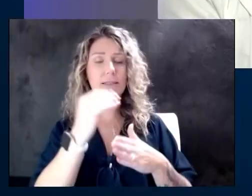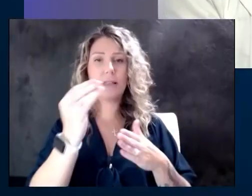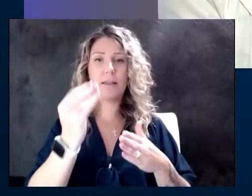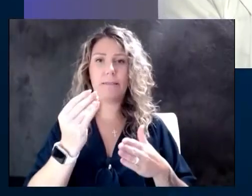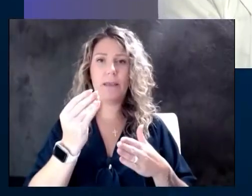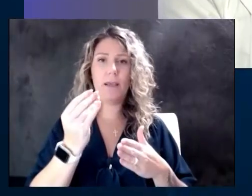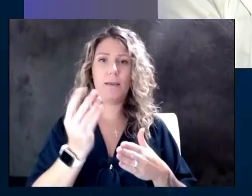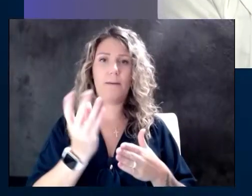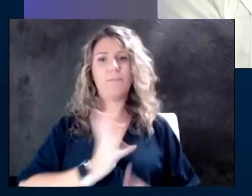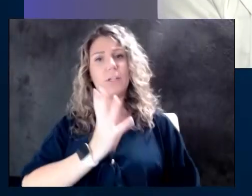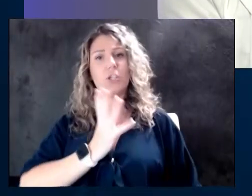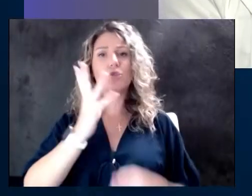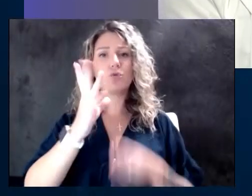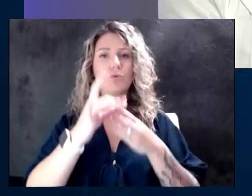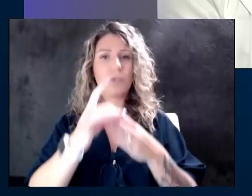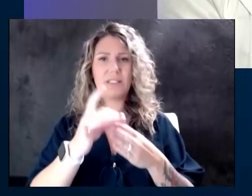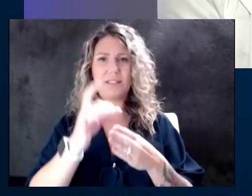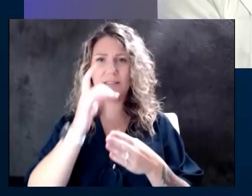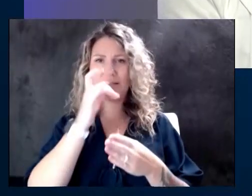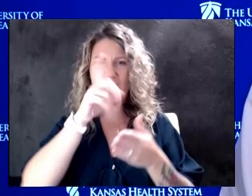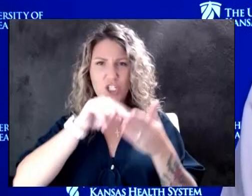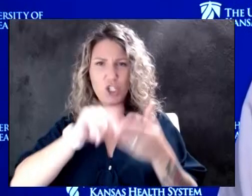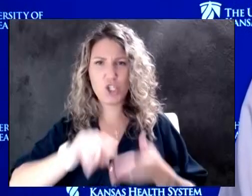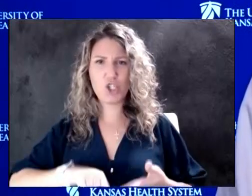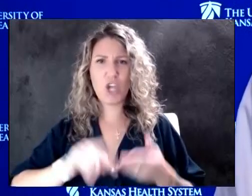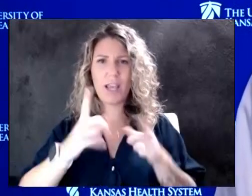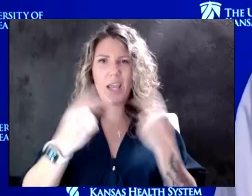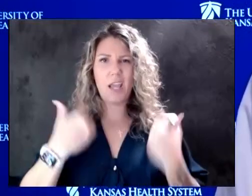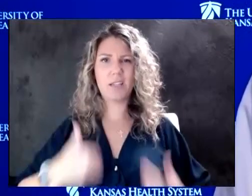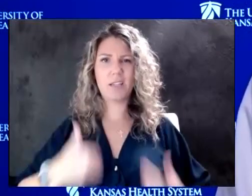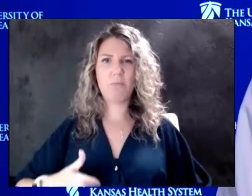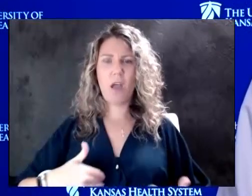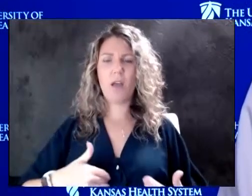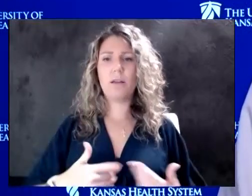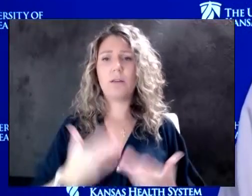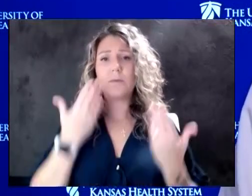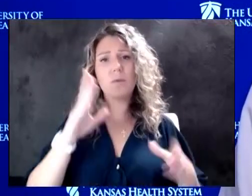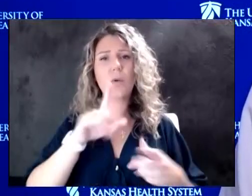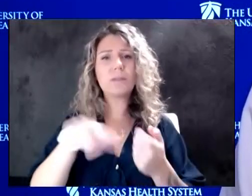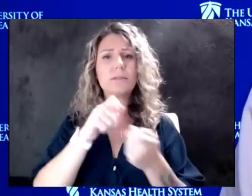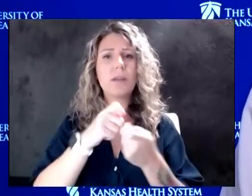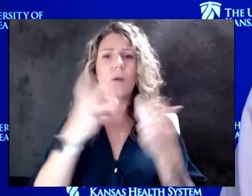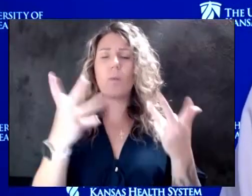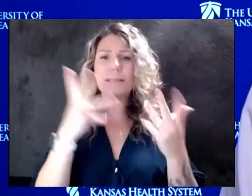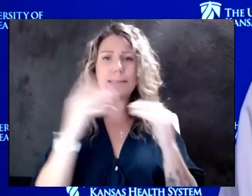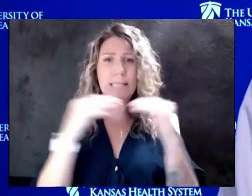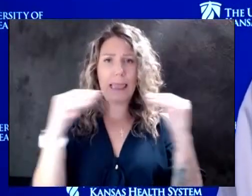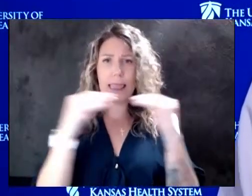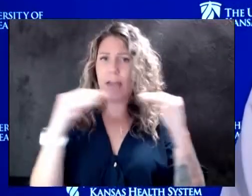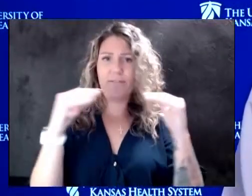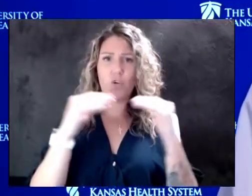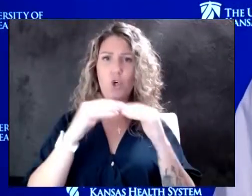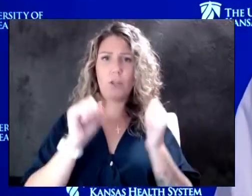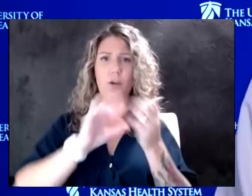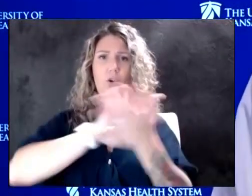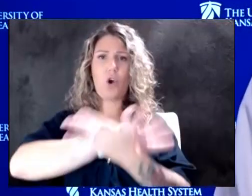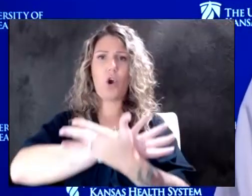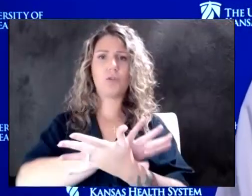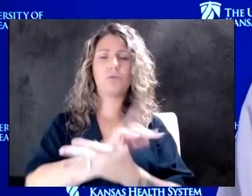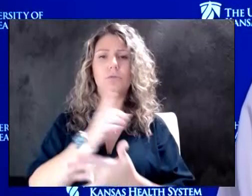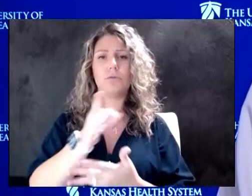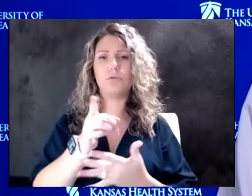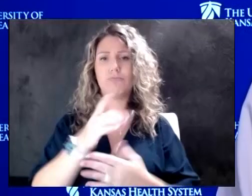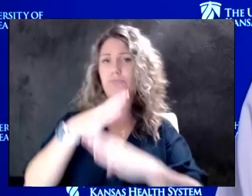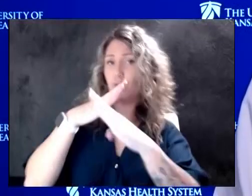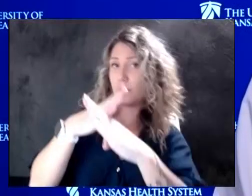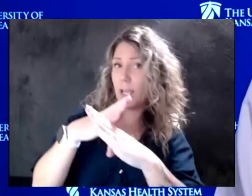said, is not to be checking antibodies for this. We don't know exactly what is that level of antibody that causes you to have protection. We are